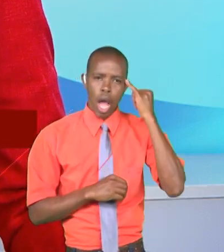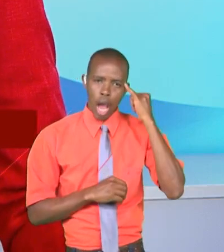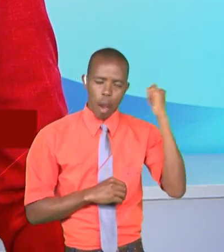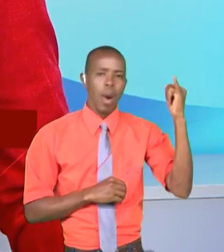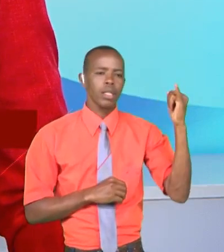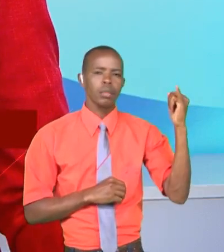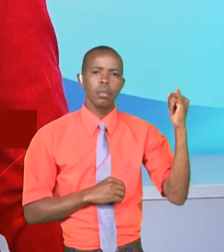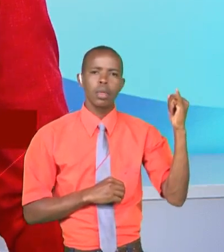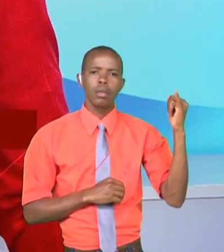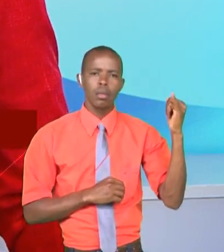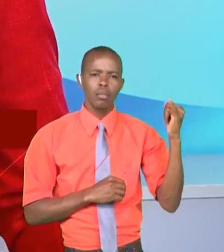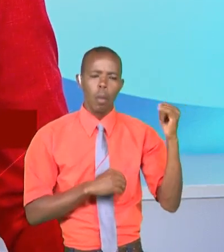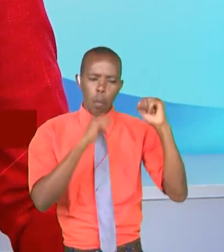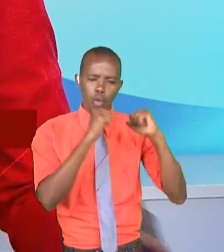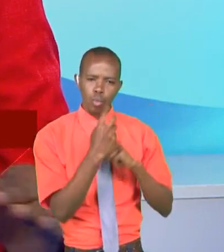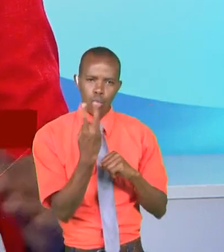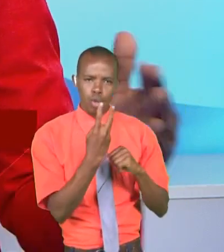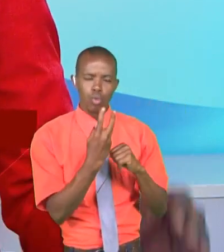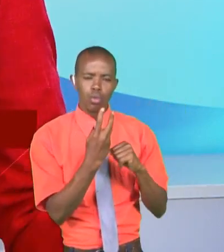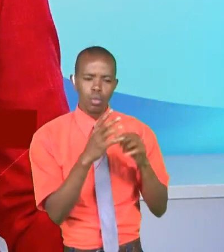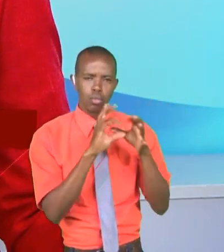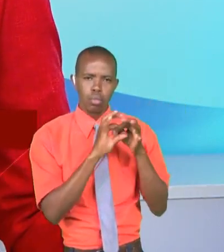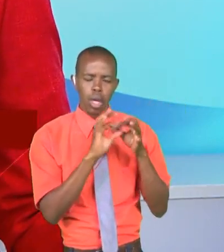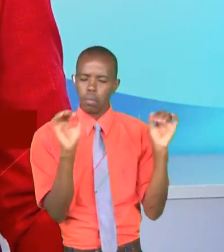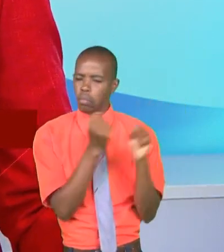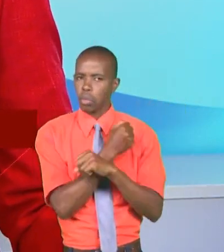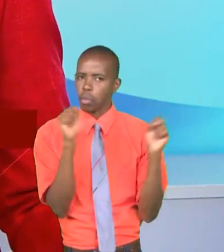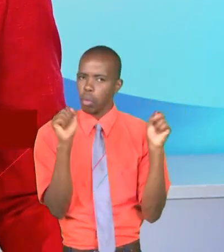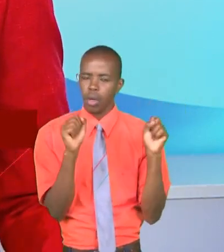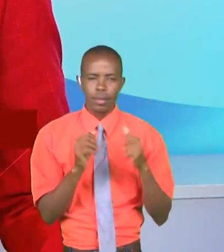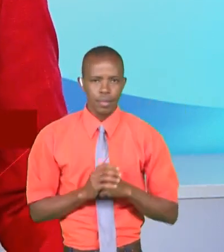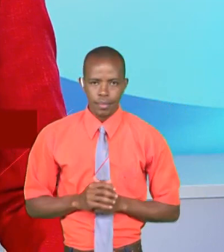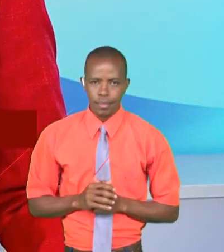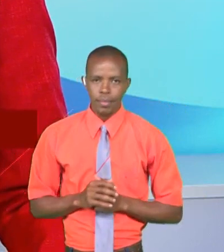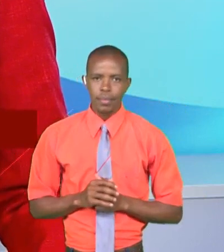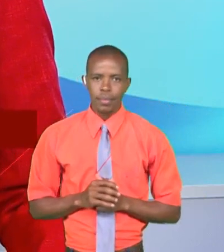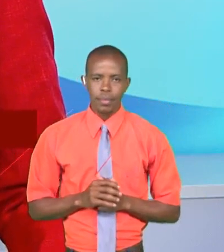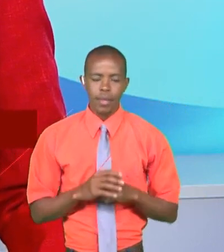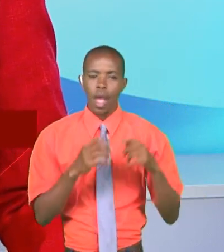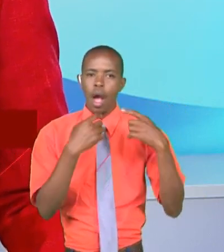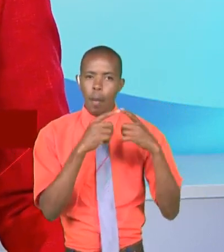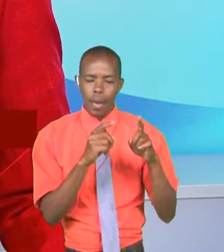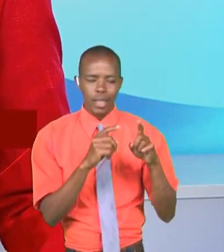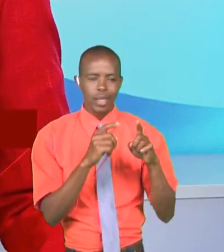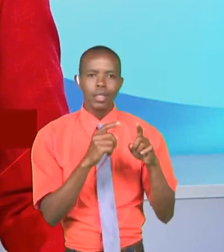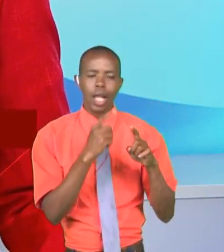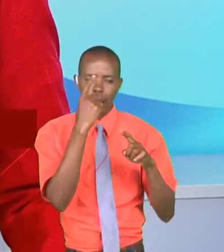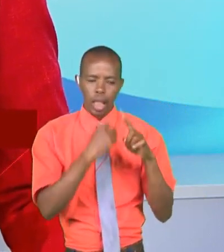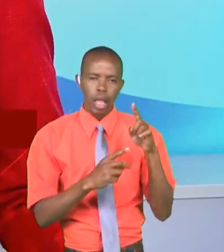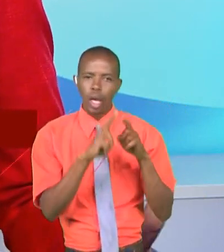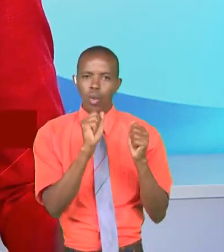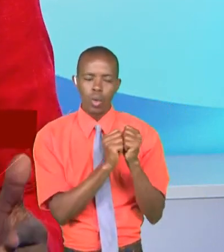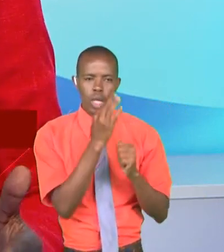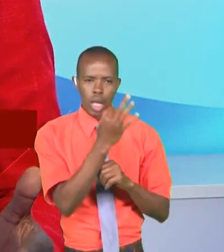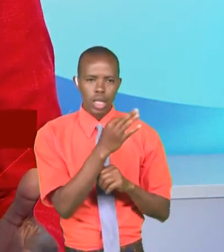any collision between the two of them, it was impossible. It was close to impossible. But hey, come 2013, the